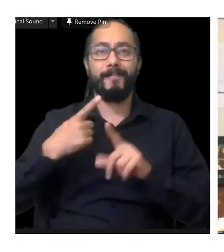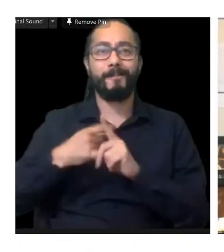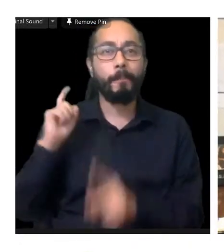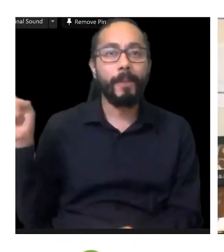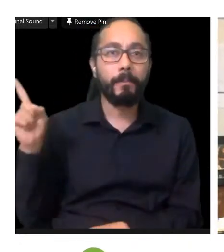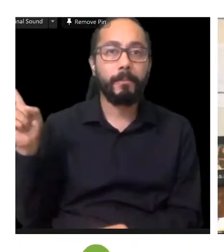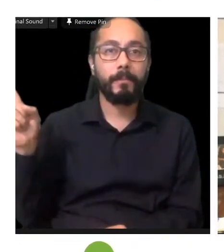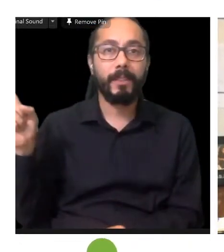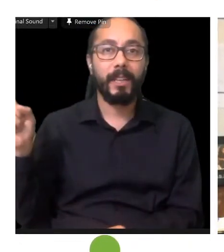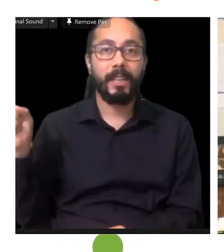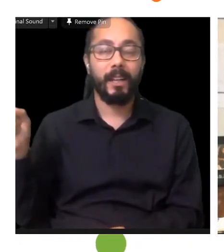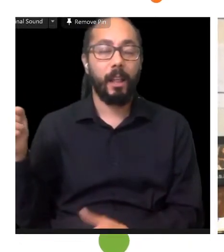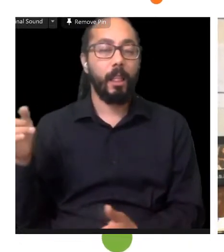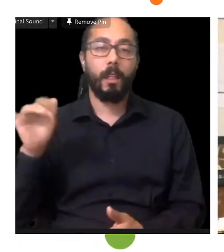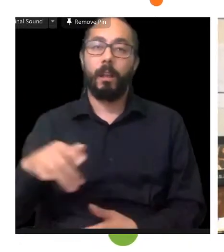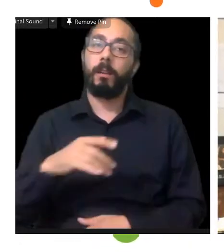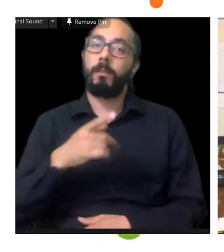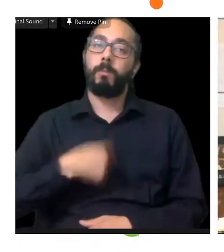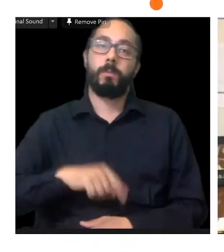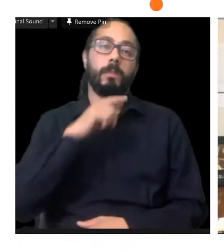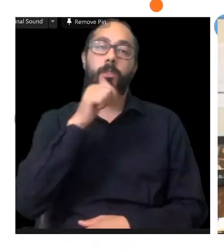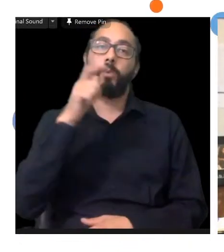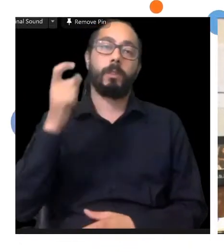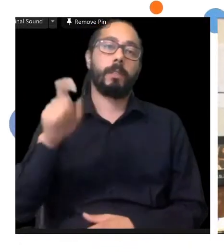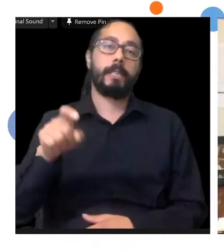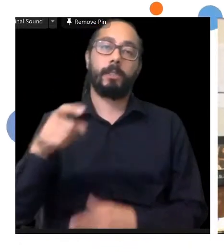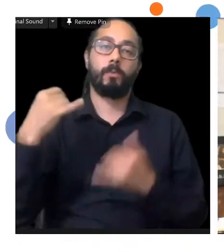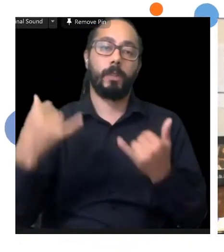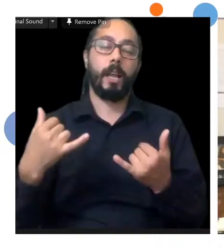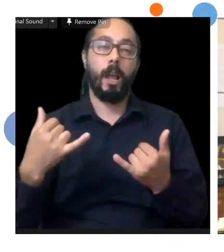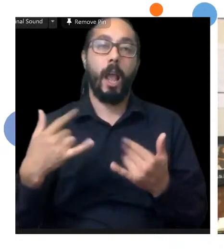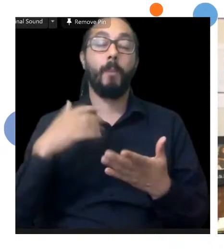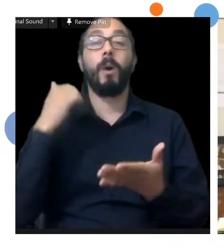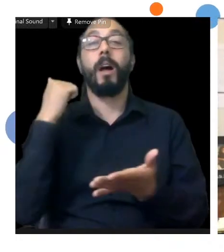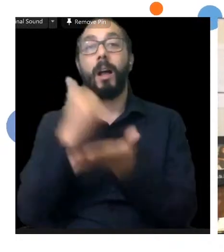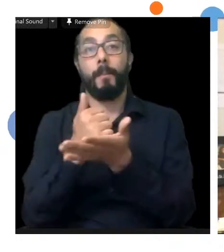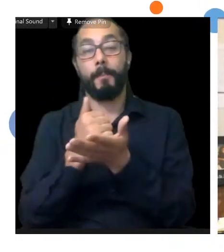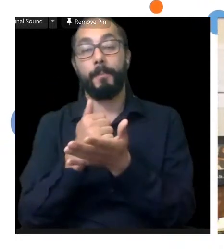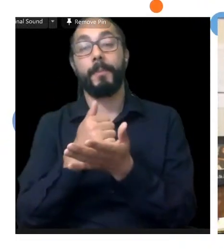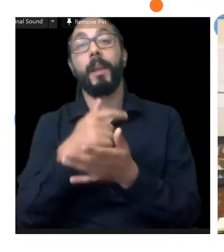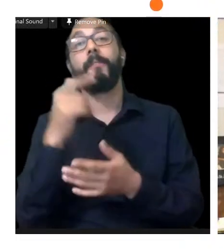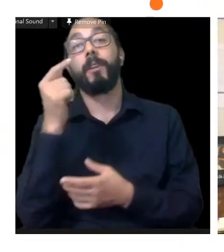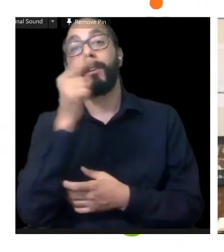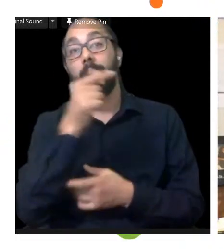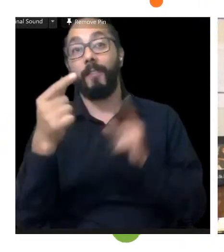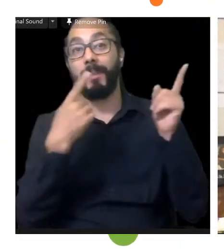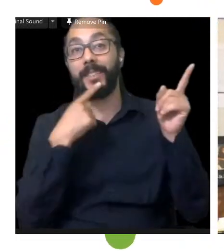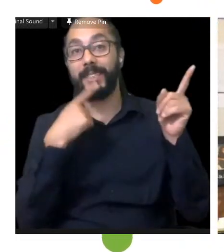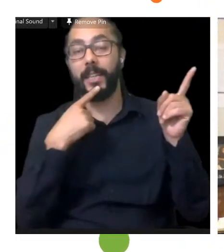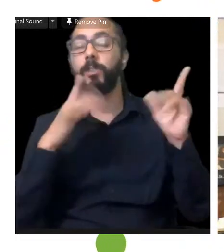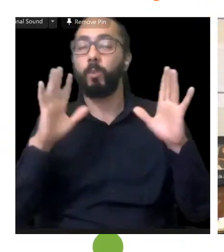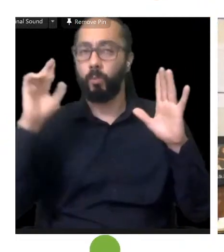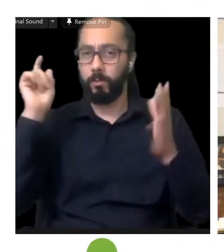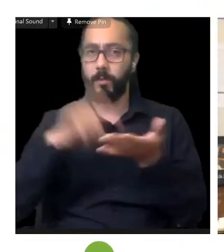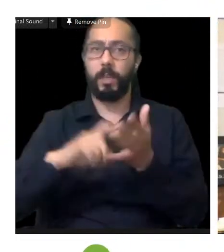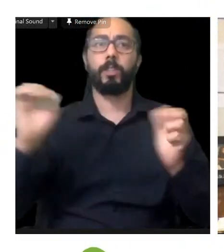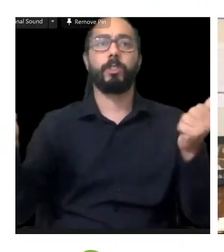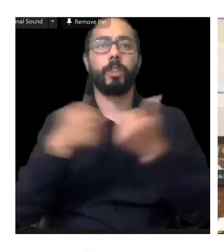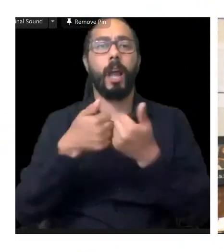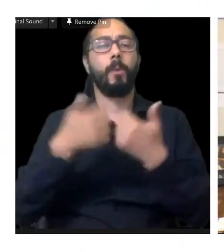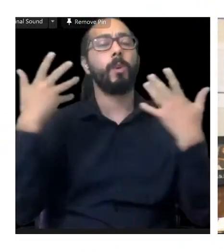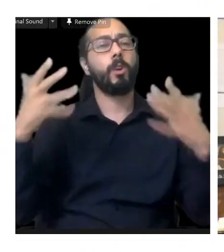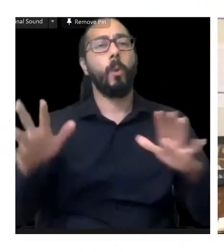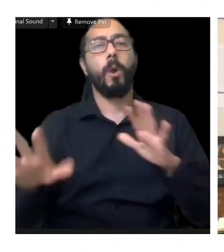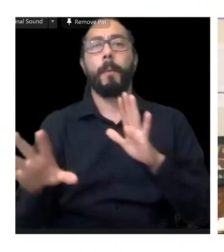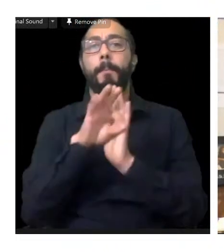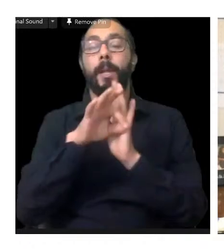right now. And I do think that it would be helpful if the government would say, hey, we recognize the challenge. We recognize we need to do something. We don't want to pick winners and losers,